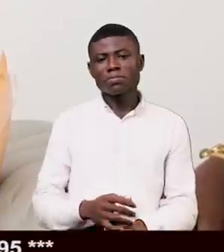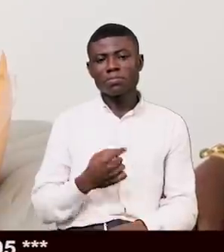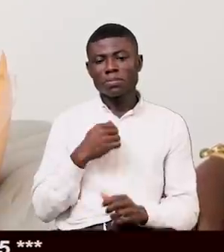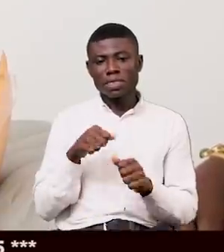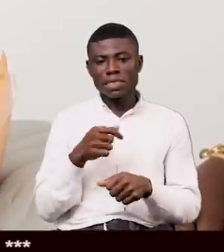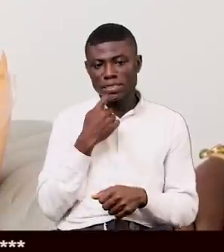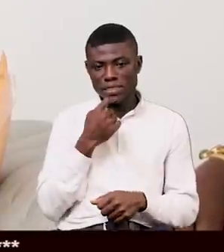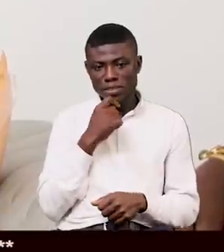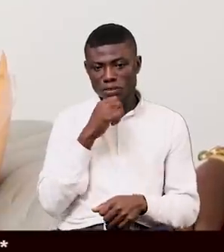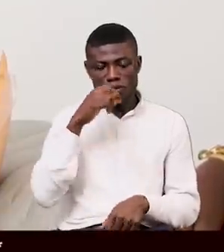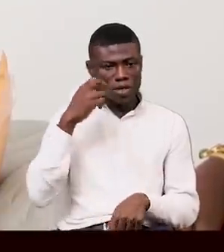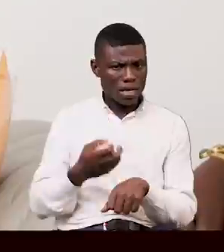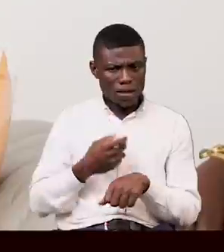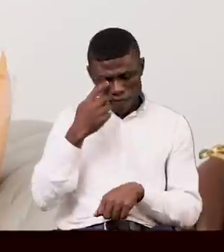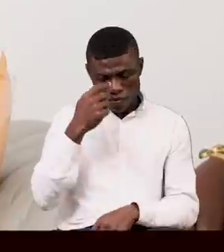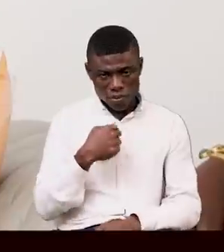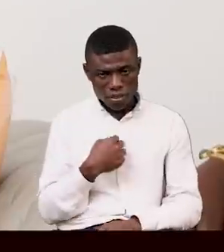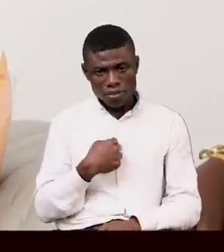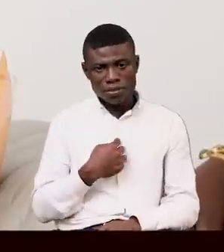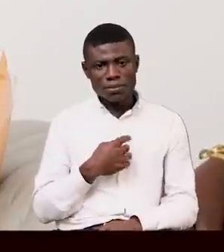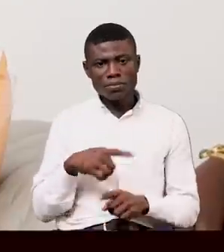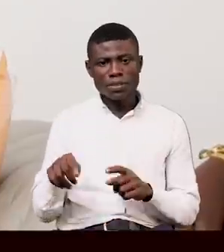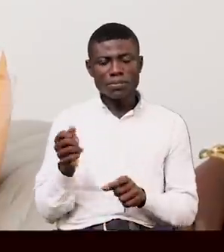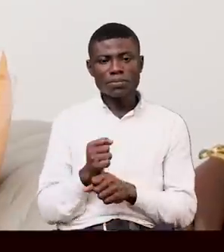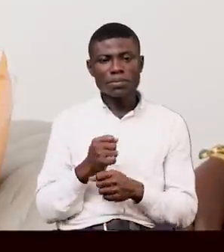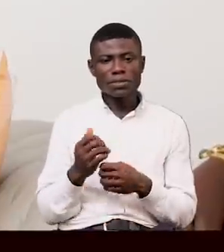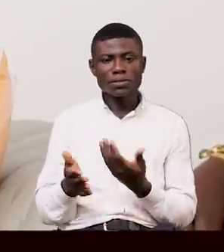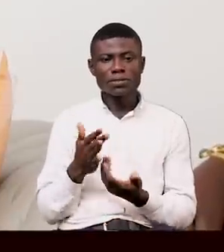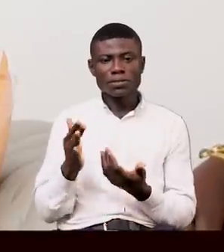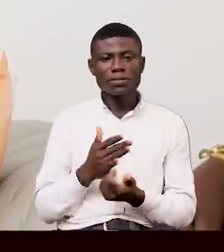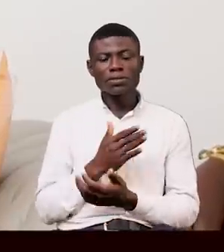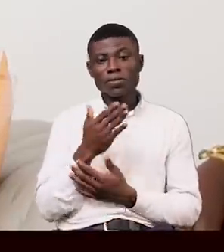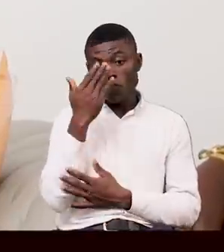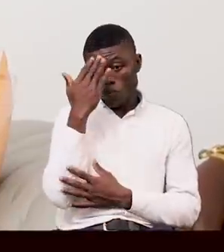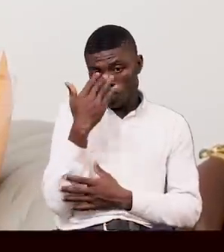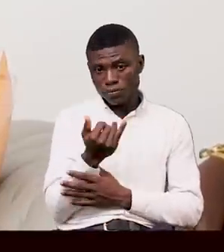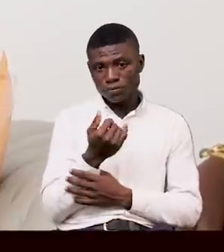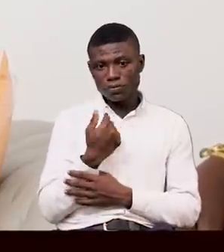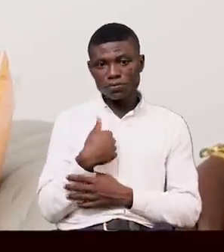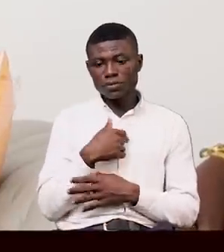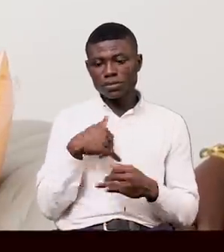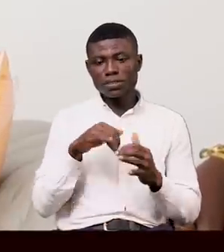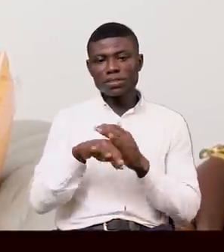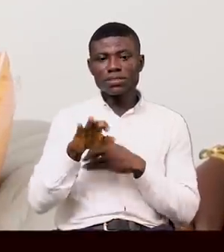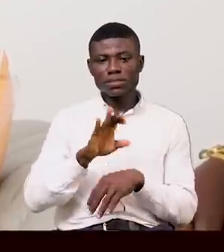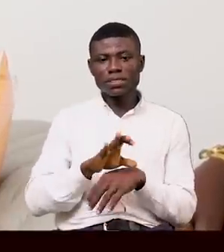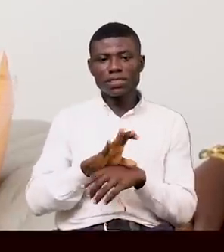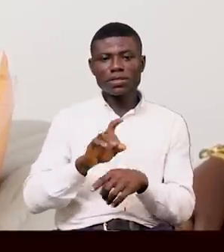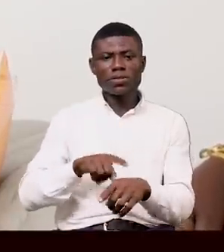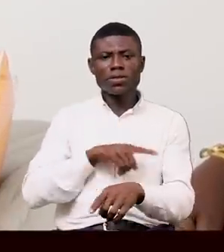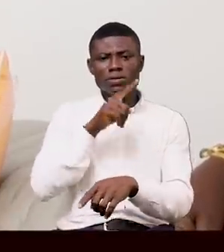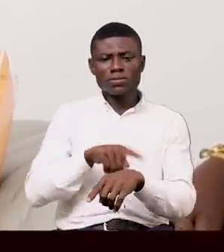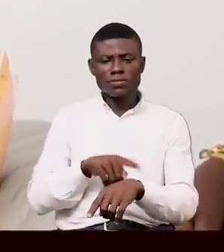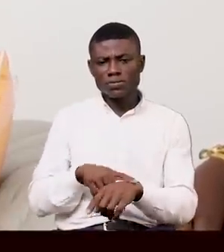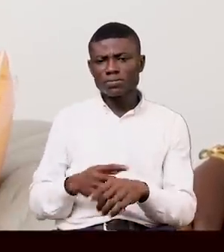se anya wodi anya me din anya wodi ya tena soro mu ache na